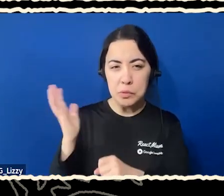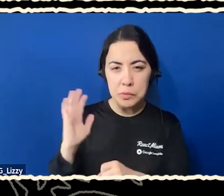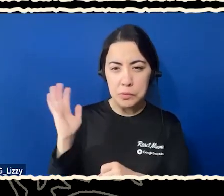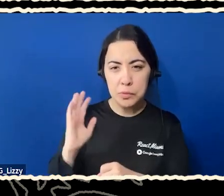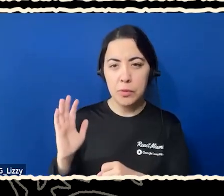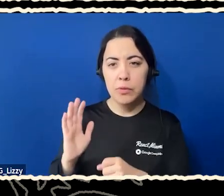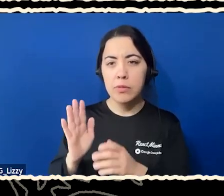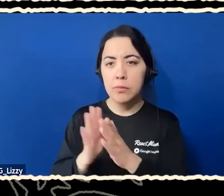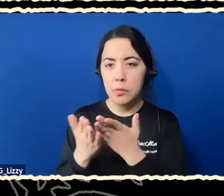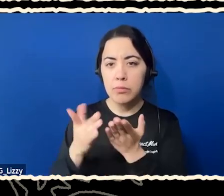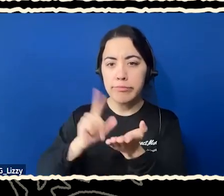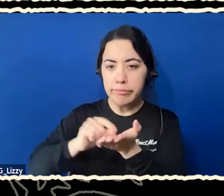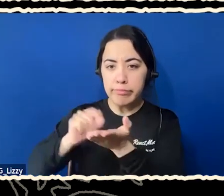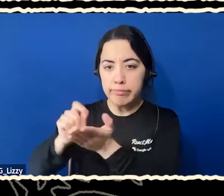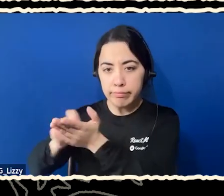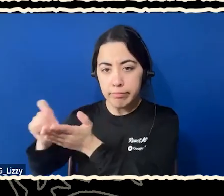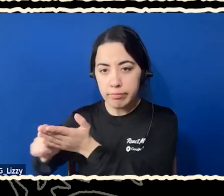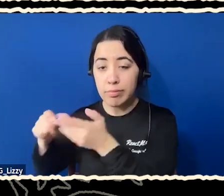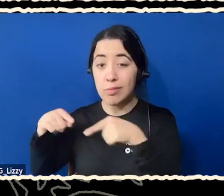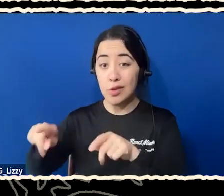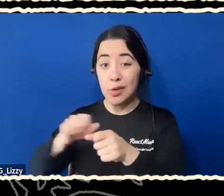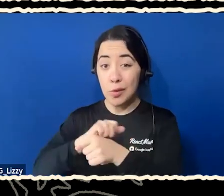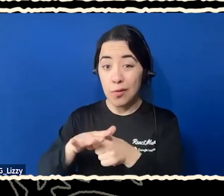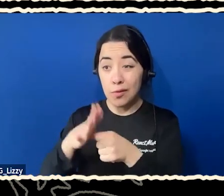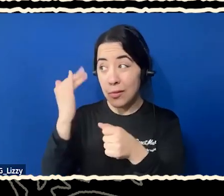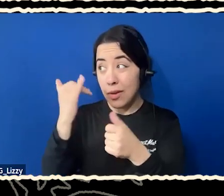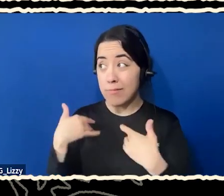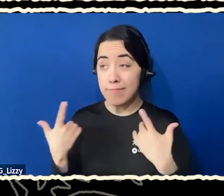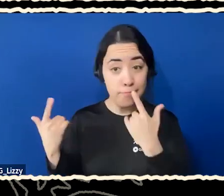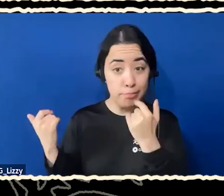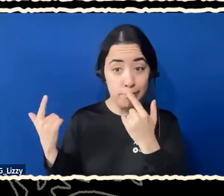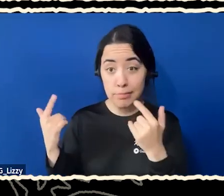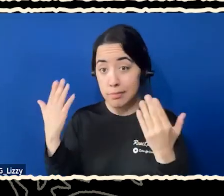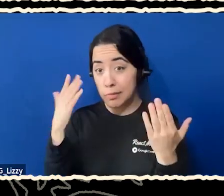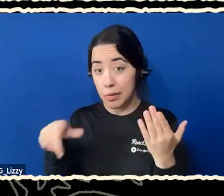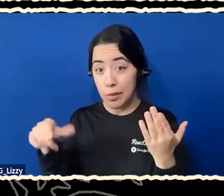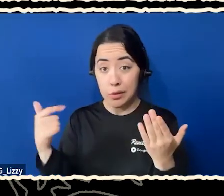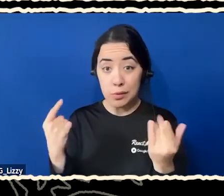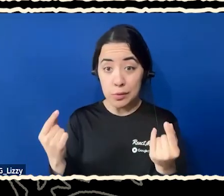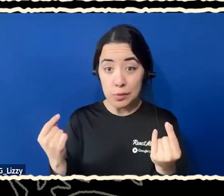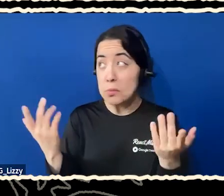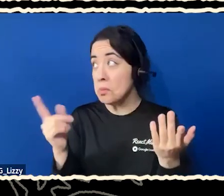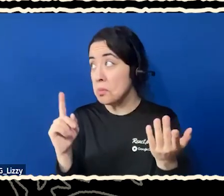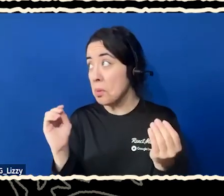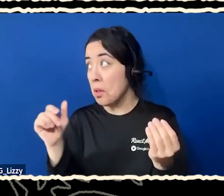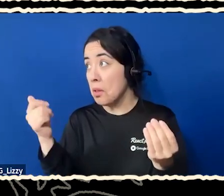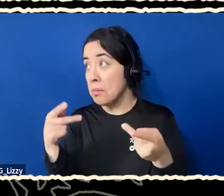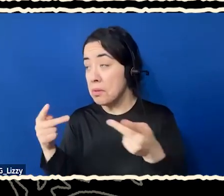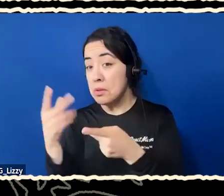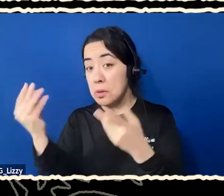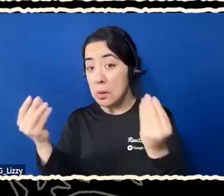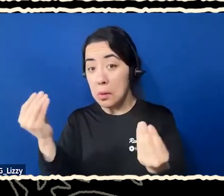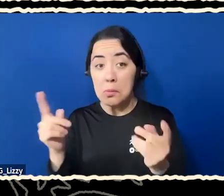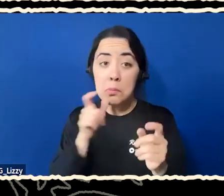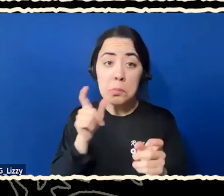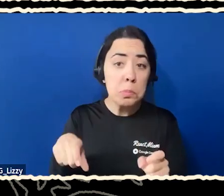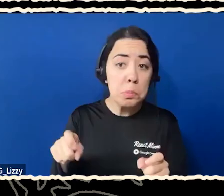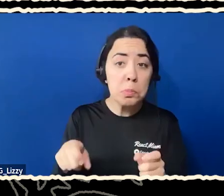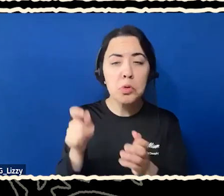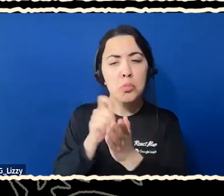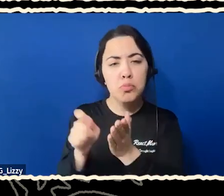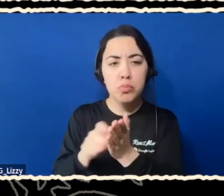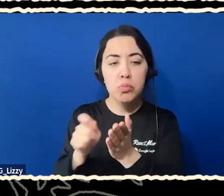during the pandemic because I had nothing to do and nowhere else to go. I'm the content reviewer of React course in Certificates